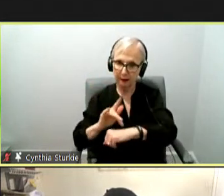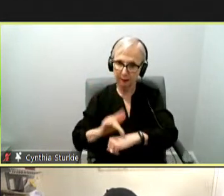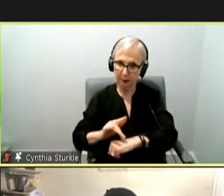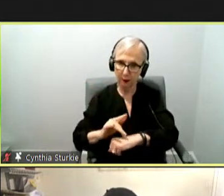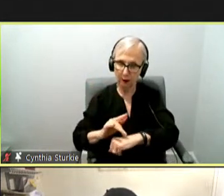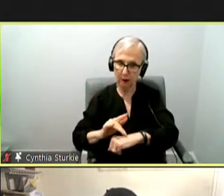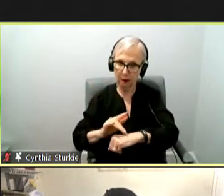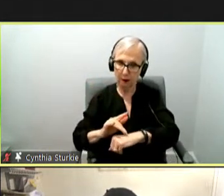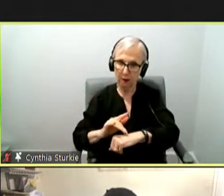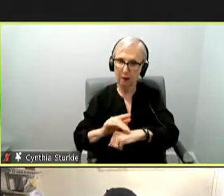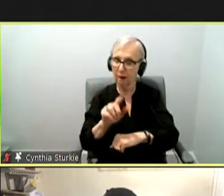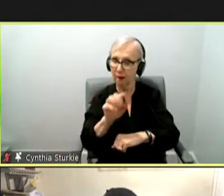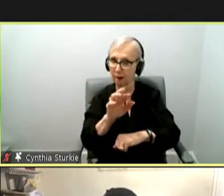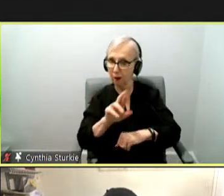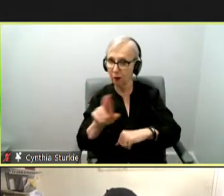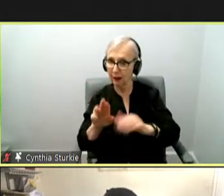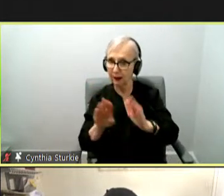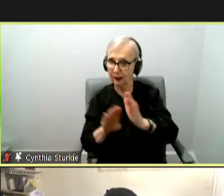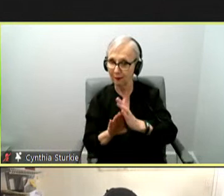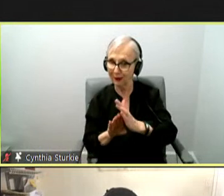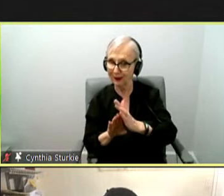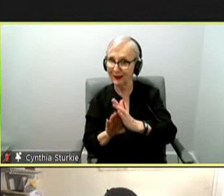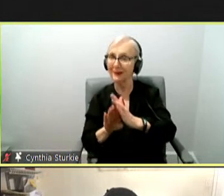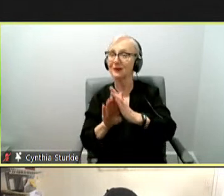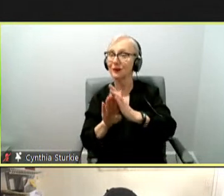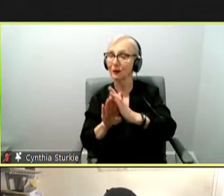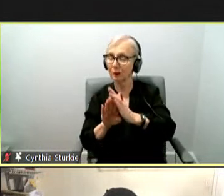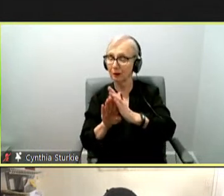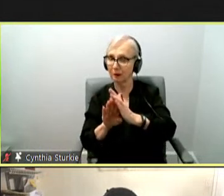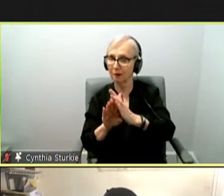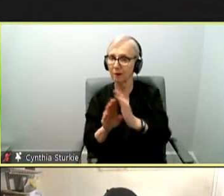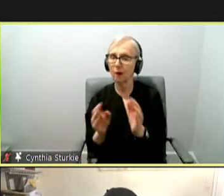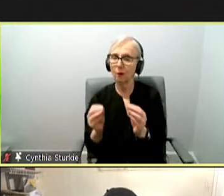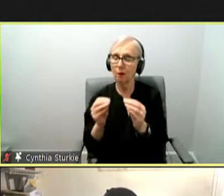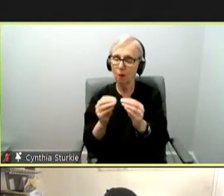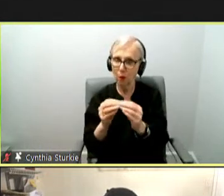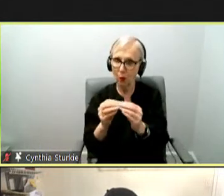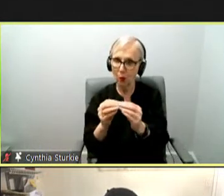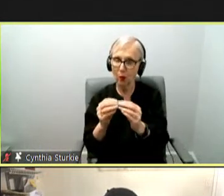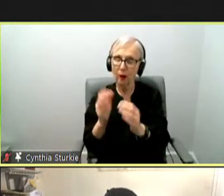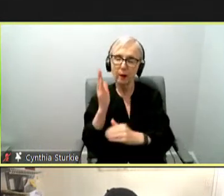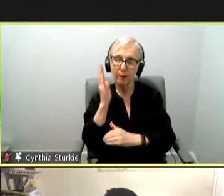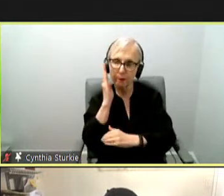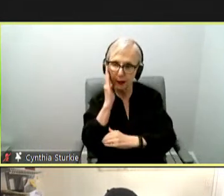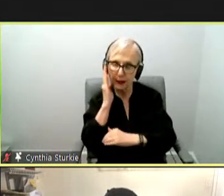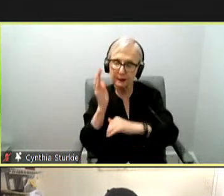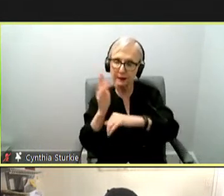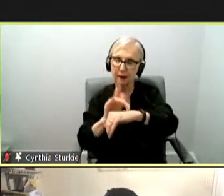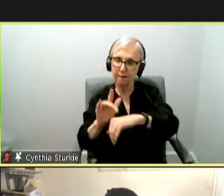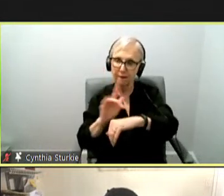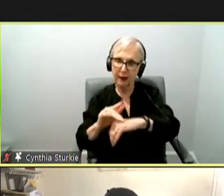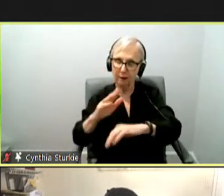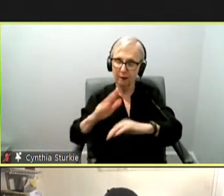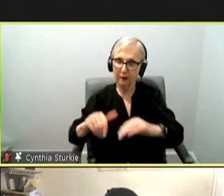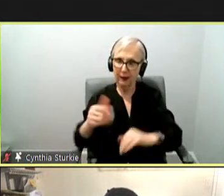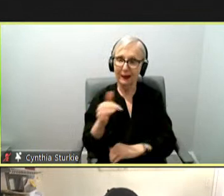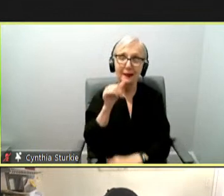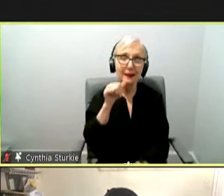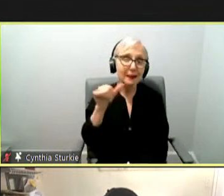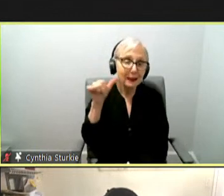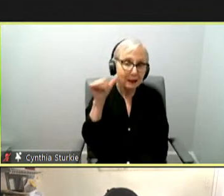is moving on the right upward trajectory there. More beds available than we had yesterday and the day